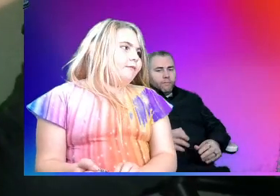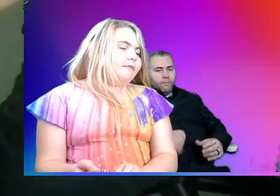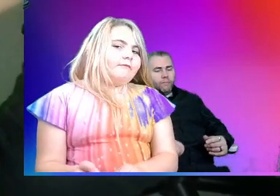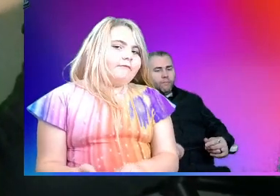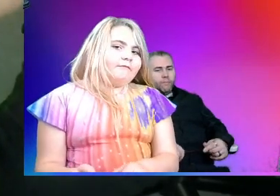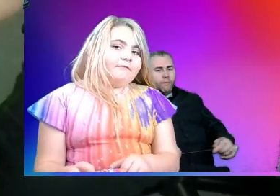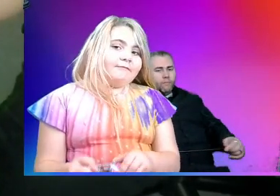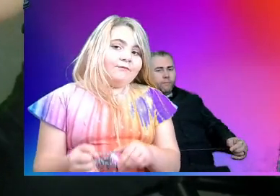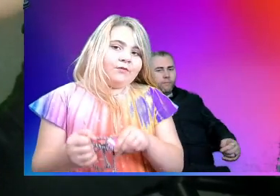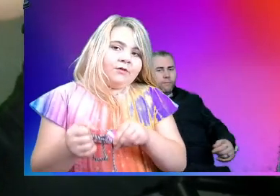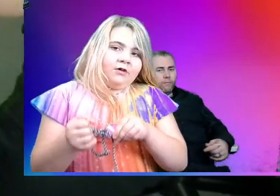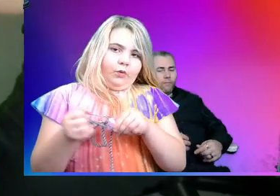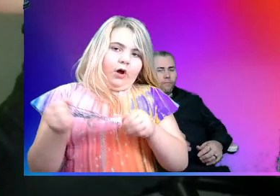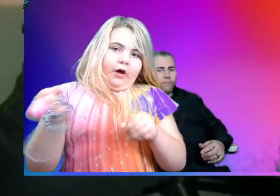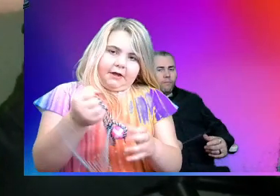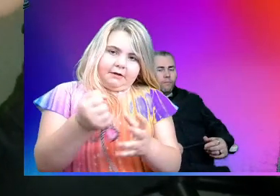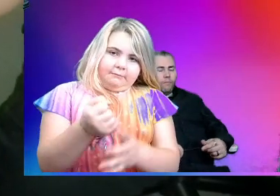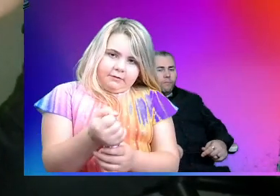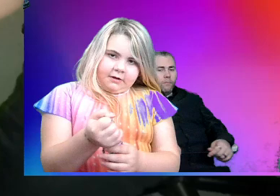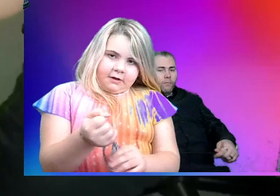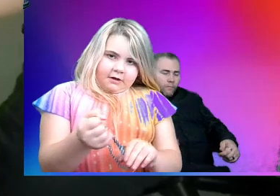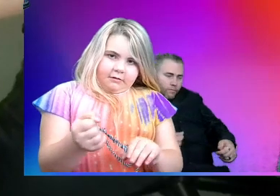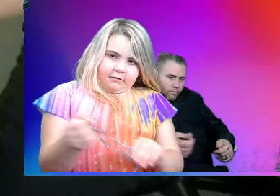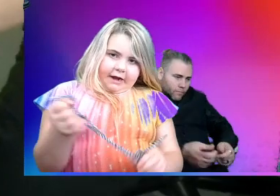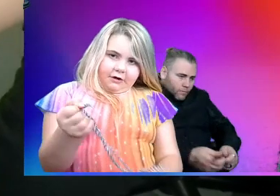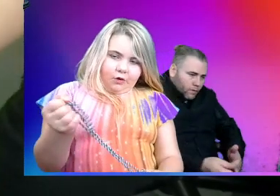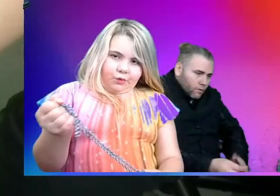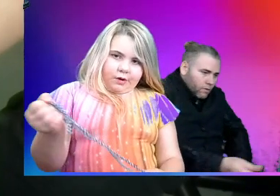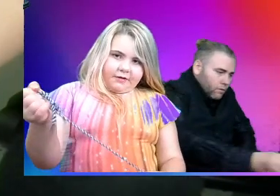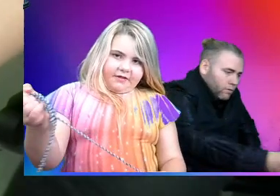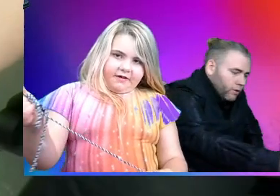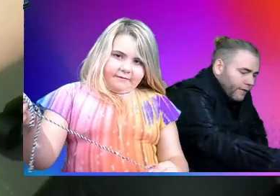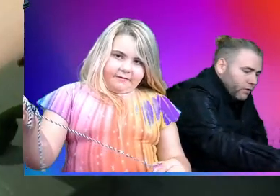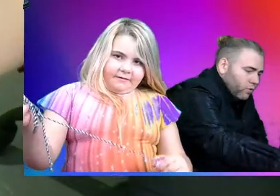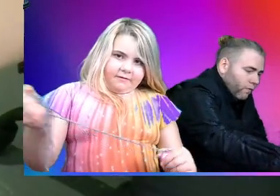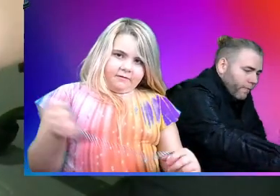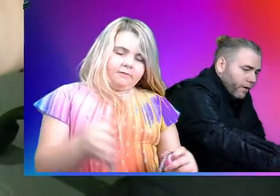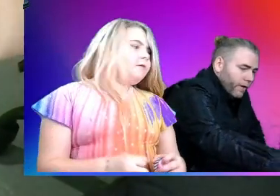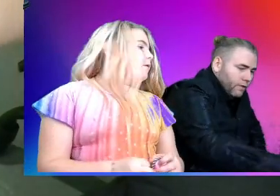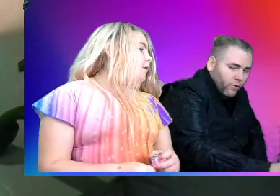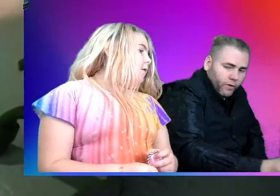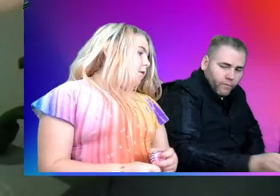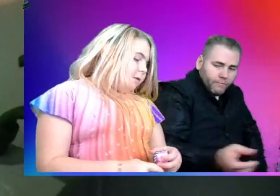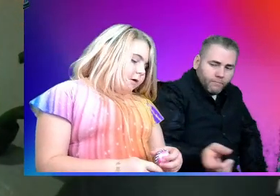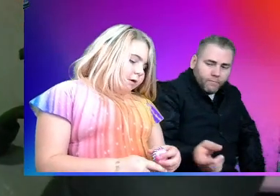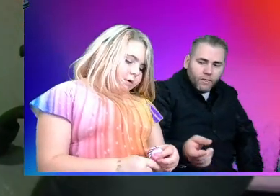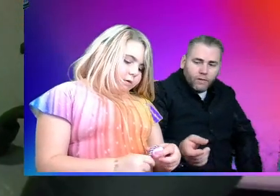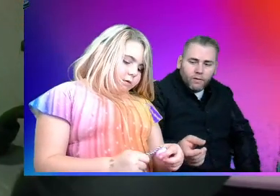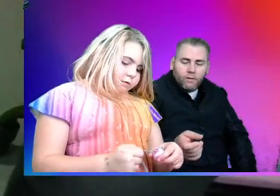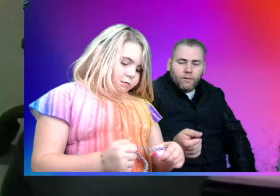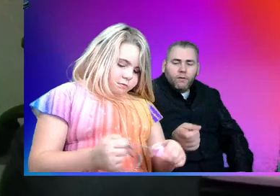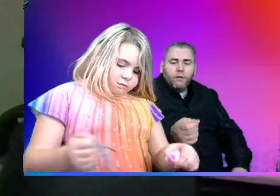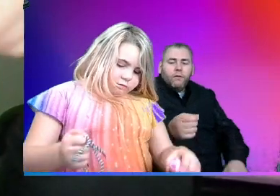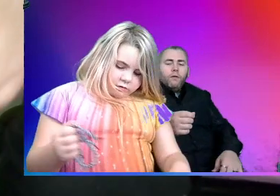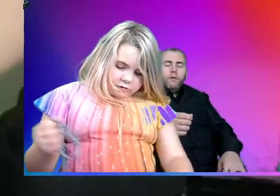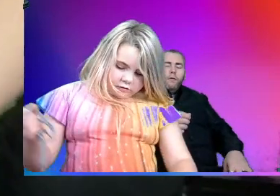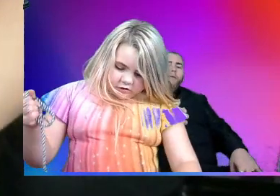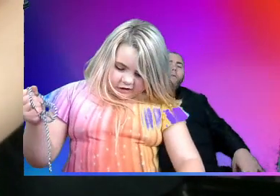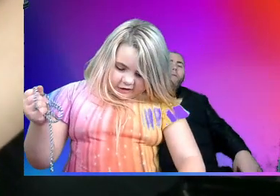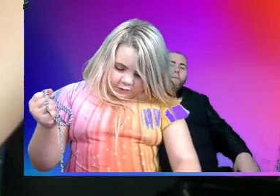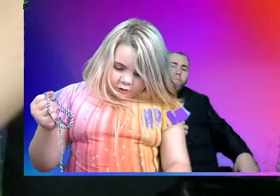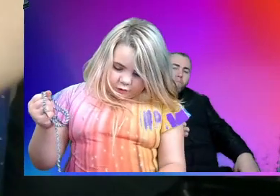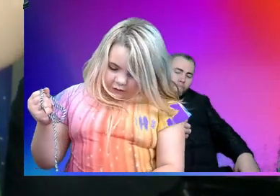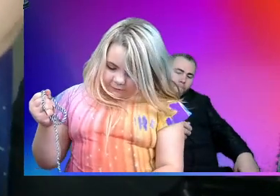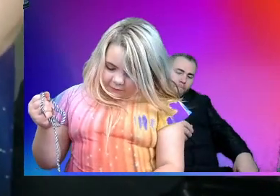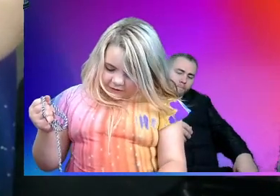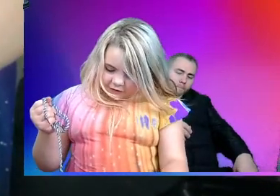one? Well, I can. I know one of them. You got two of them there? I can show you one. I